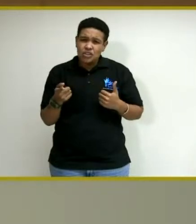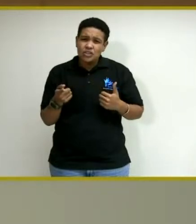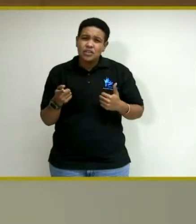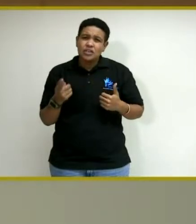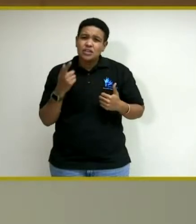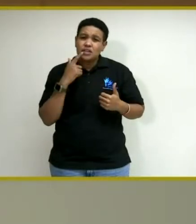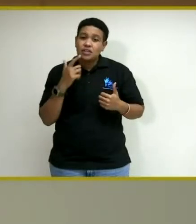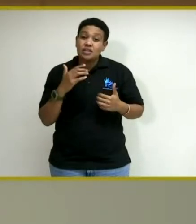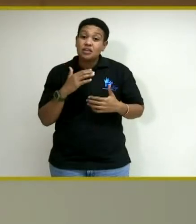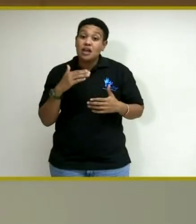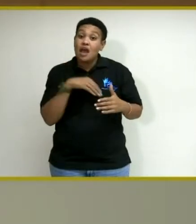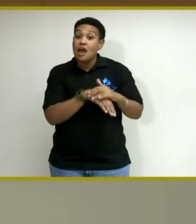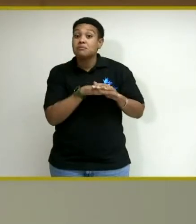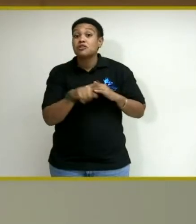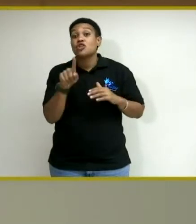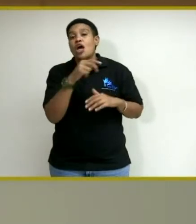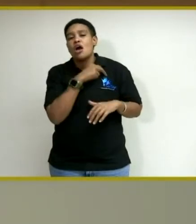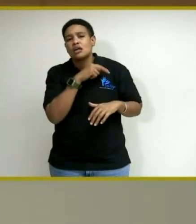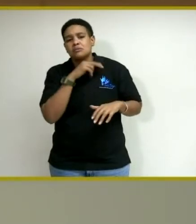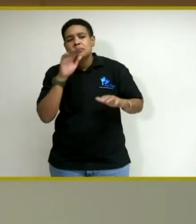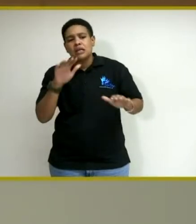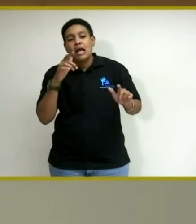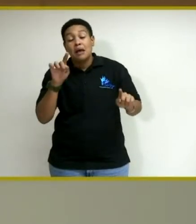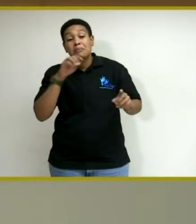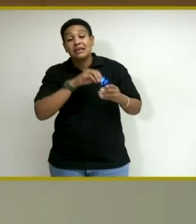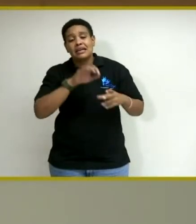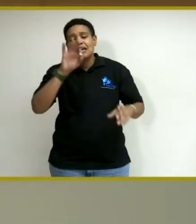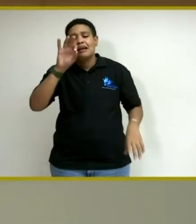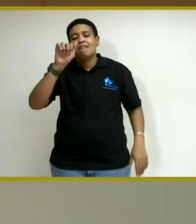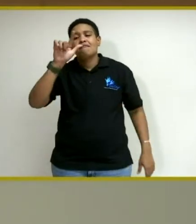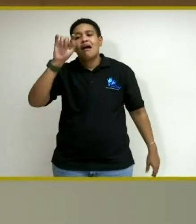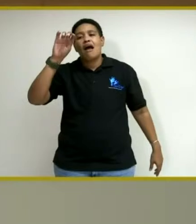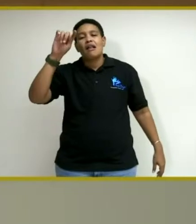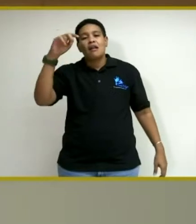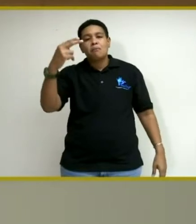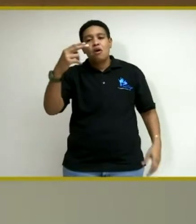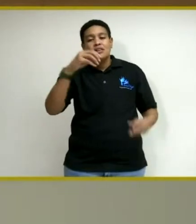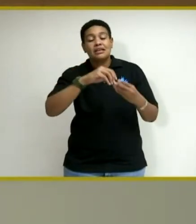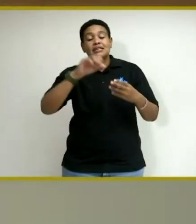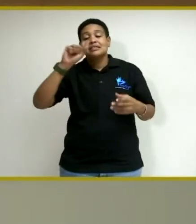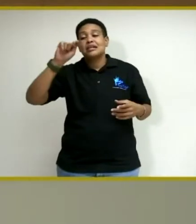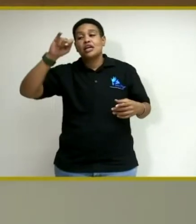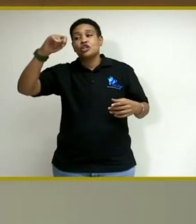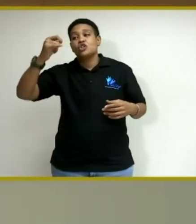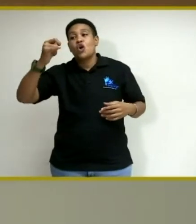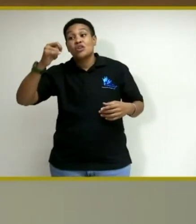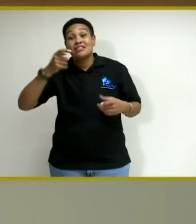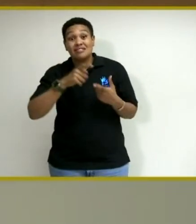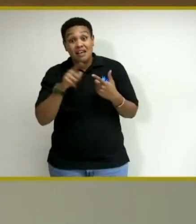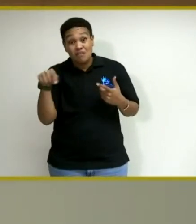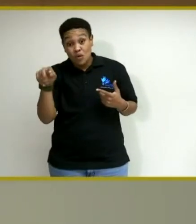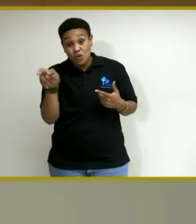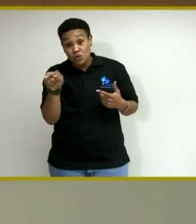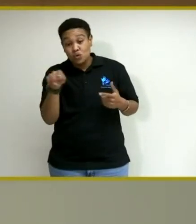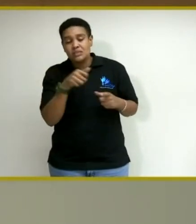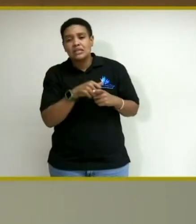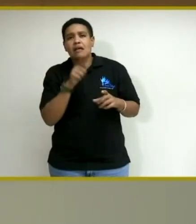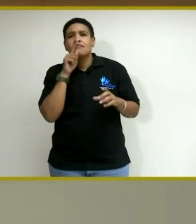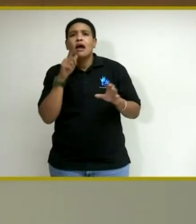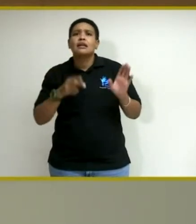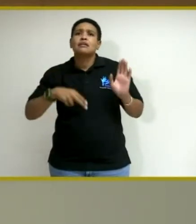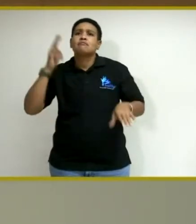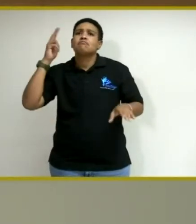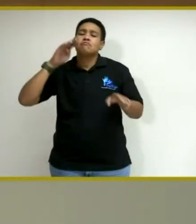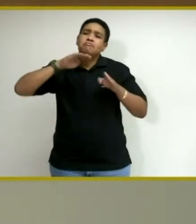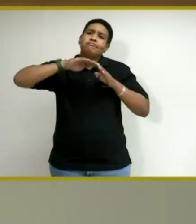to their hospital. In Falmouth and in St. Joseph's, those two at the peak were